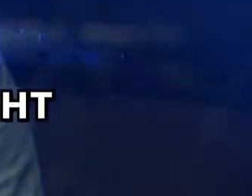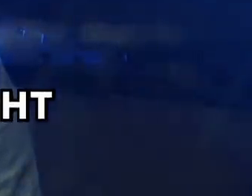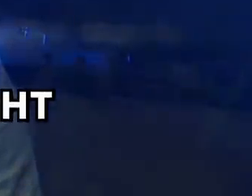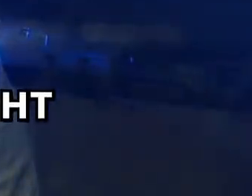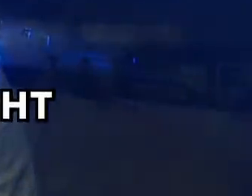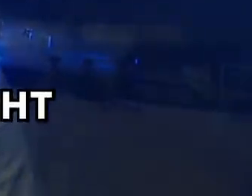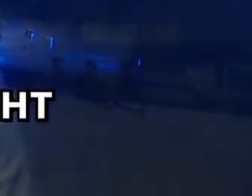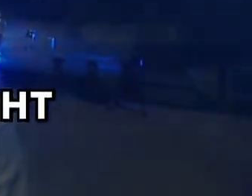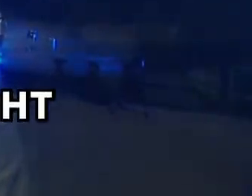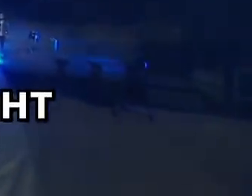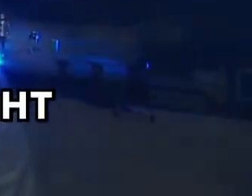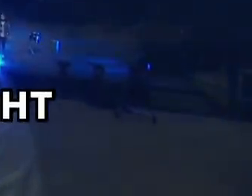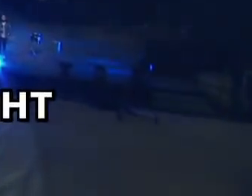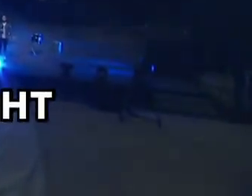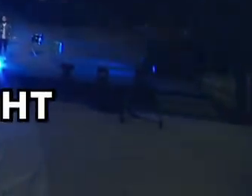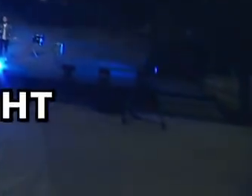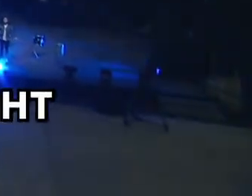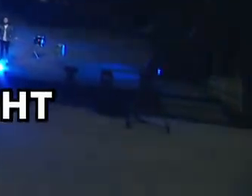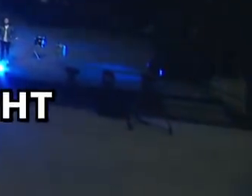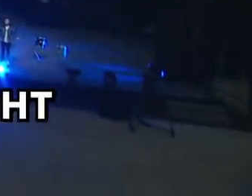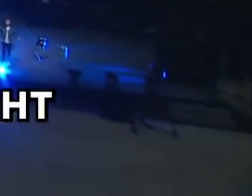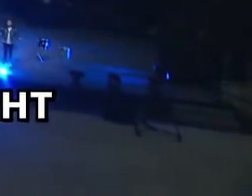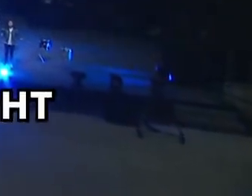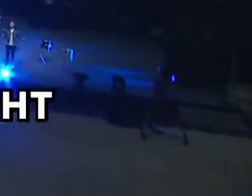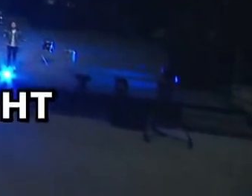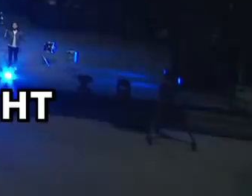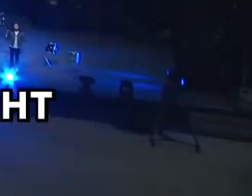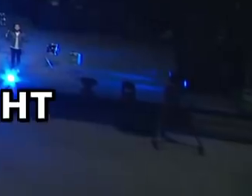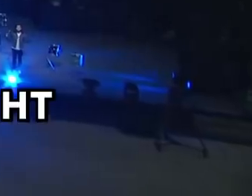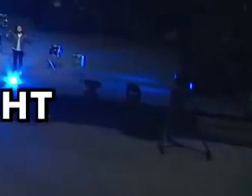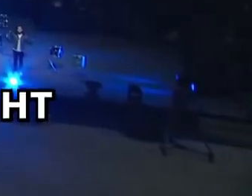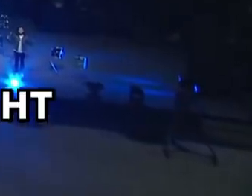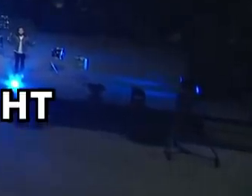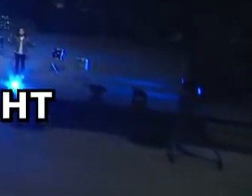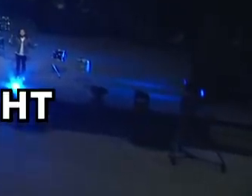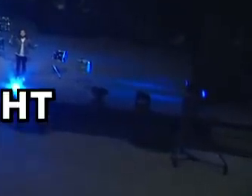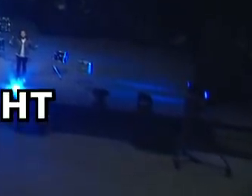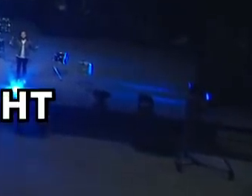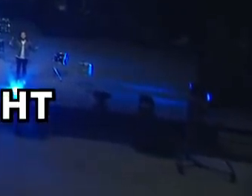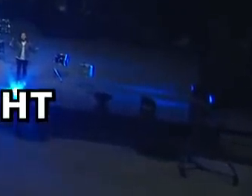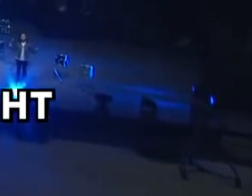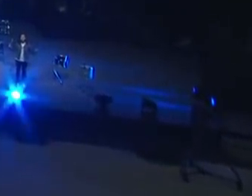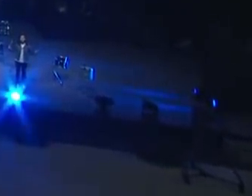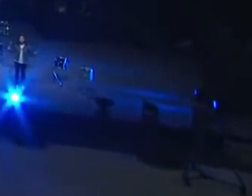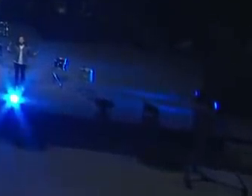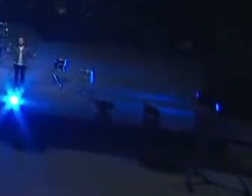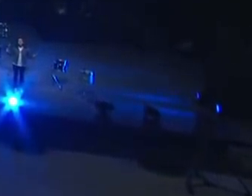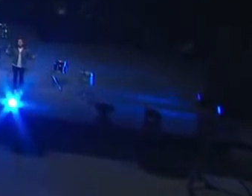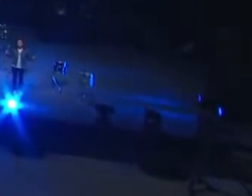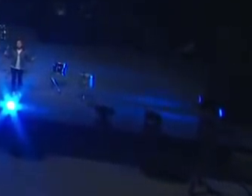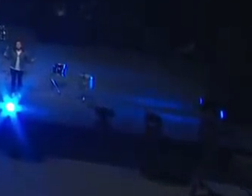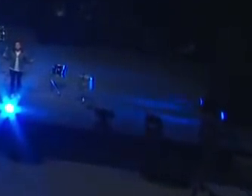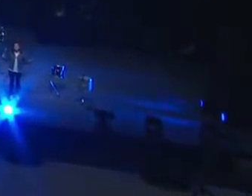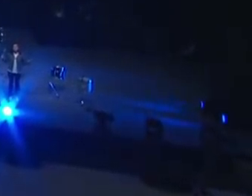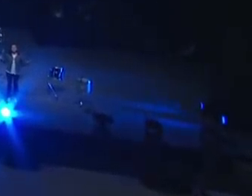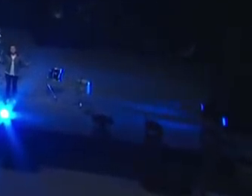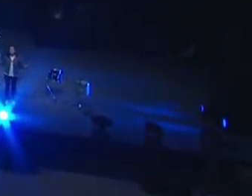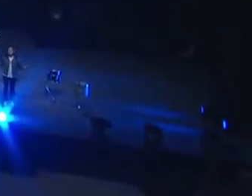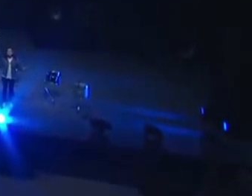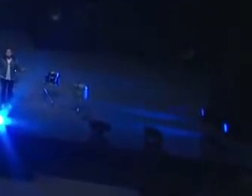Just grace that taught my heart to feel,